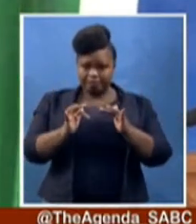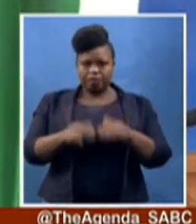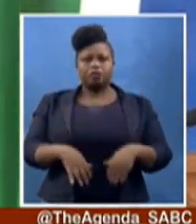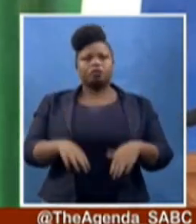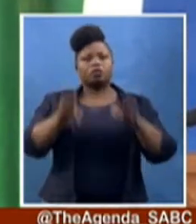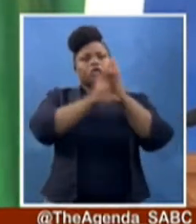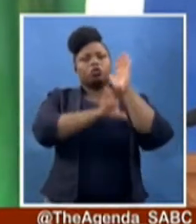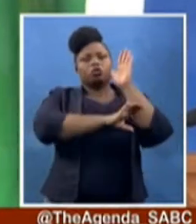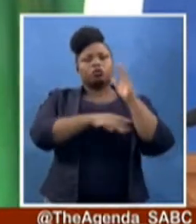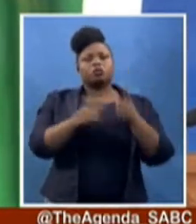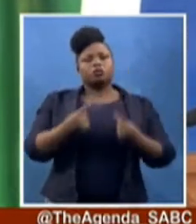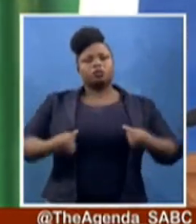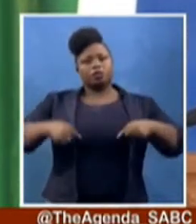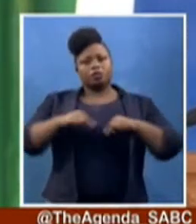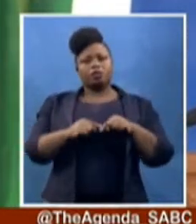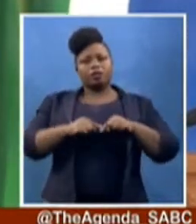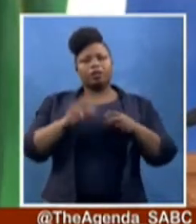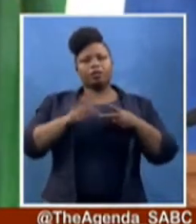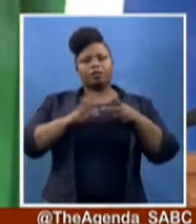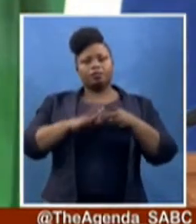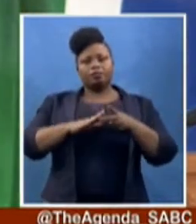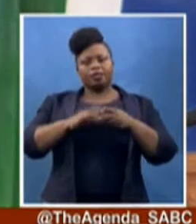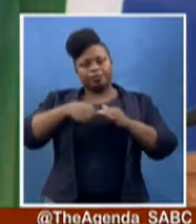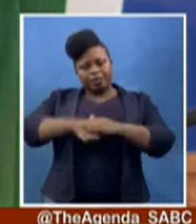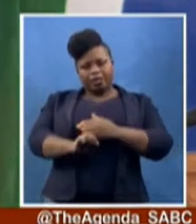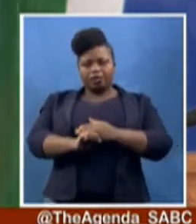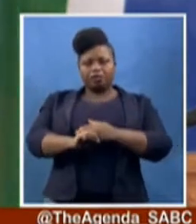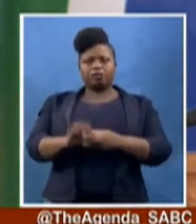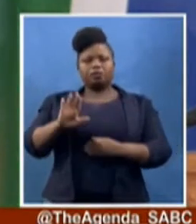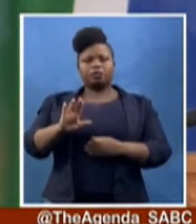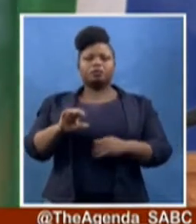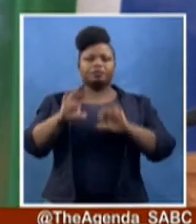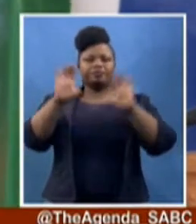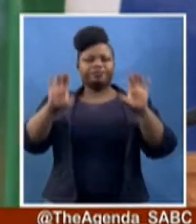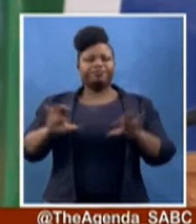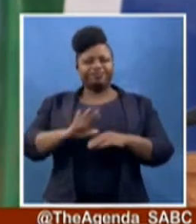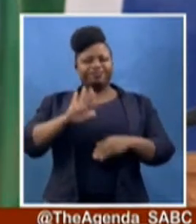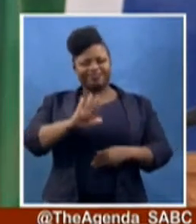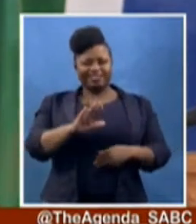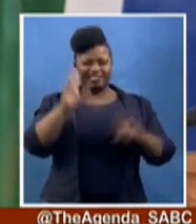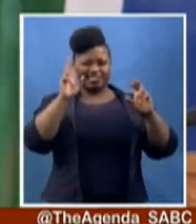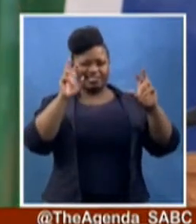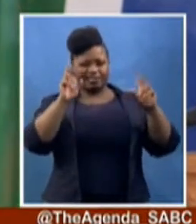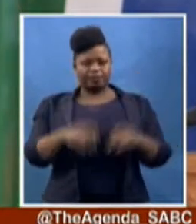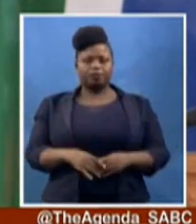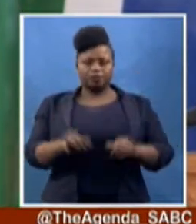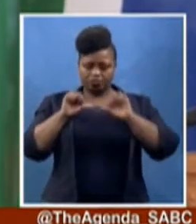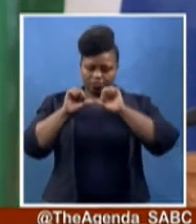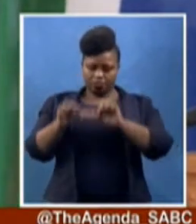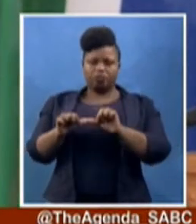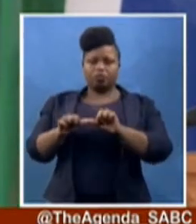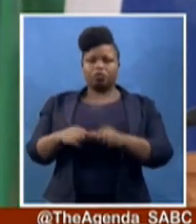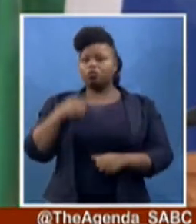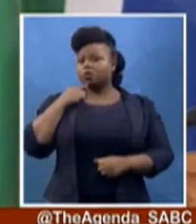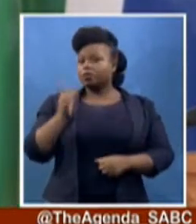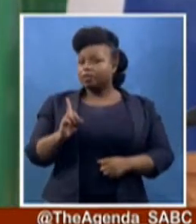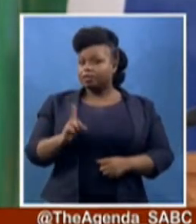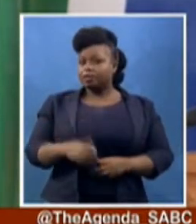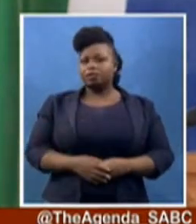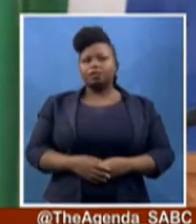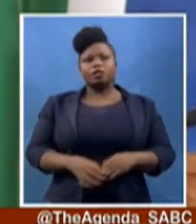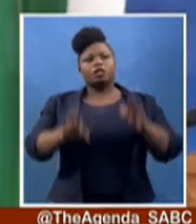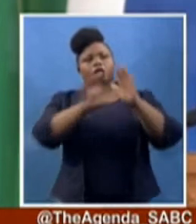certificate. You went on to say, and I like to quote, "The Constitution with its Bill of Rights is a mirror of